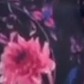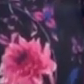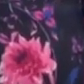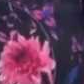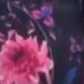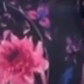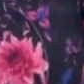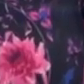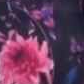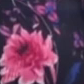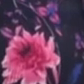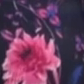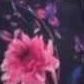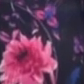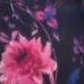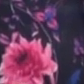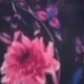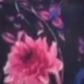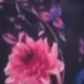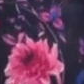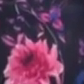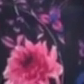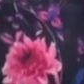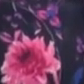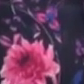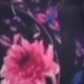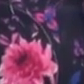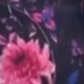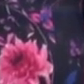Be sure to like, comment, and subscribe for all things Set and Ask.